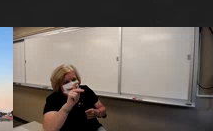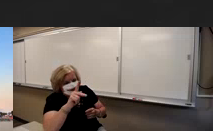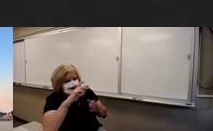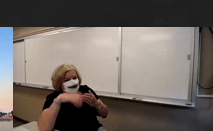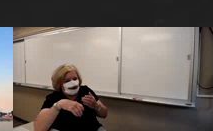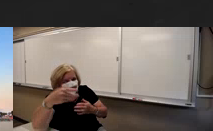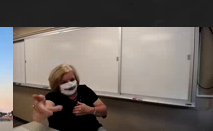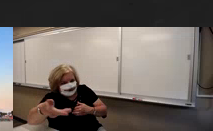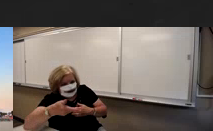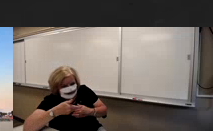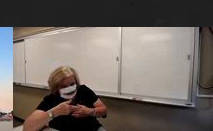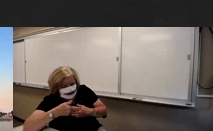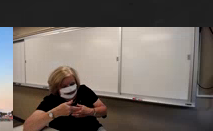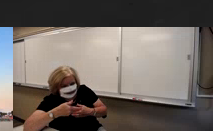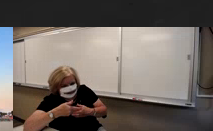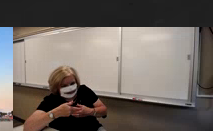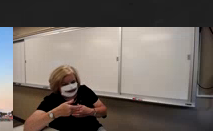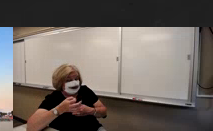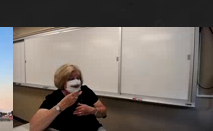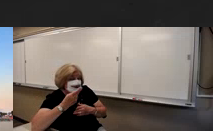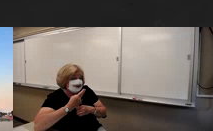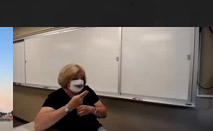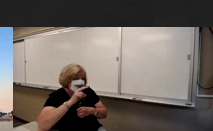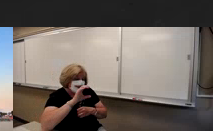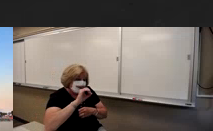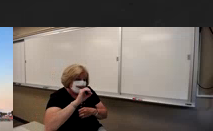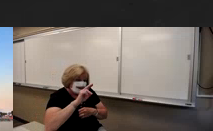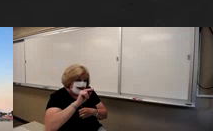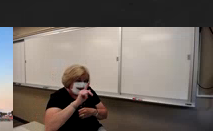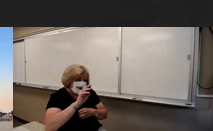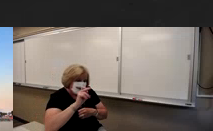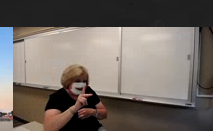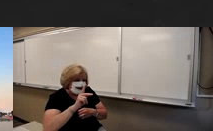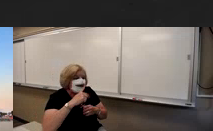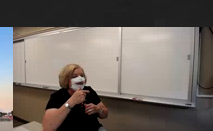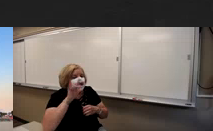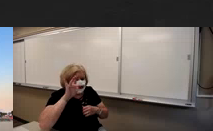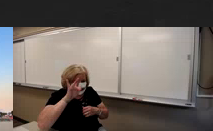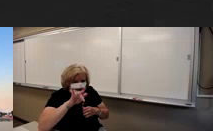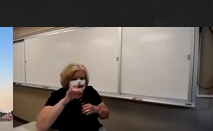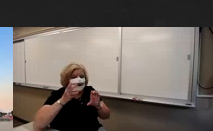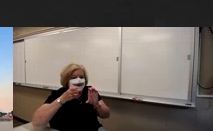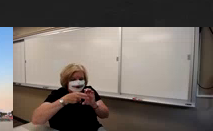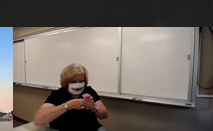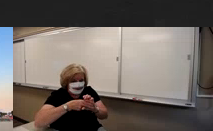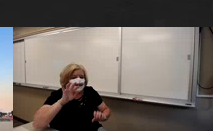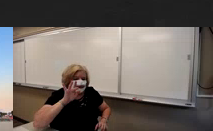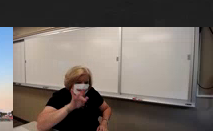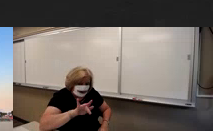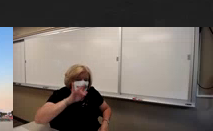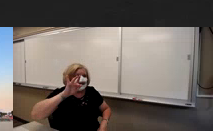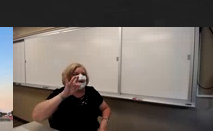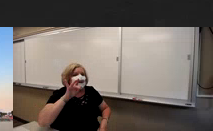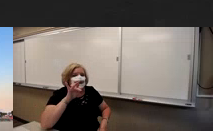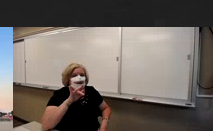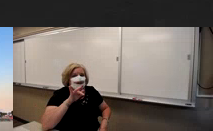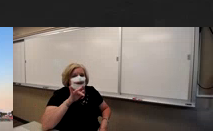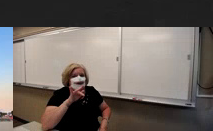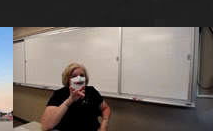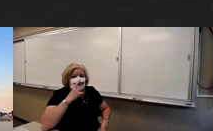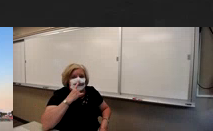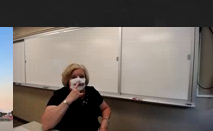you should if you everyone's using Outlook, which I think we all are, and then you would click the join button, okay? And all